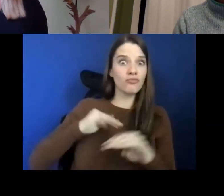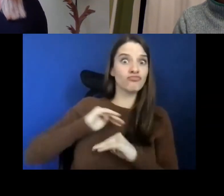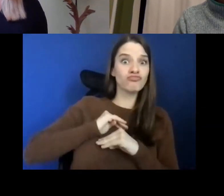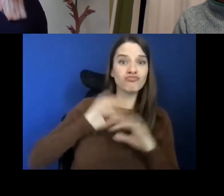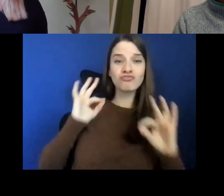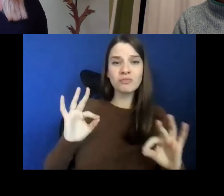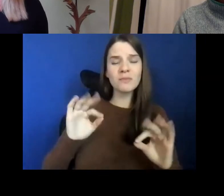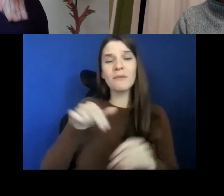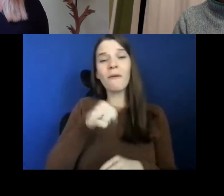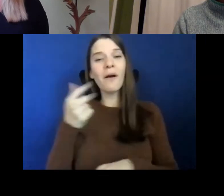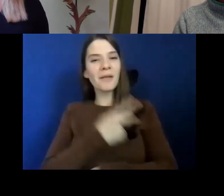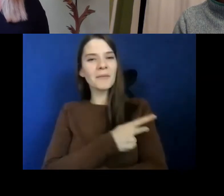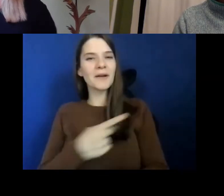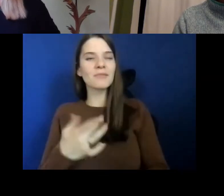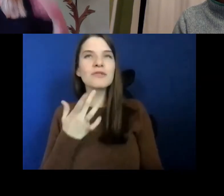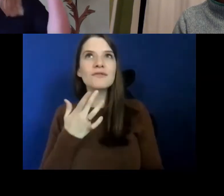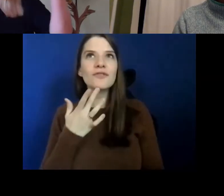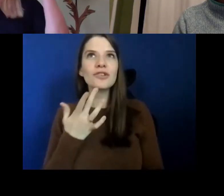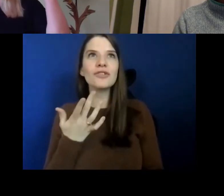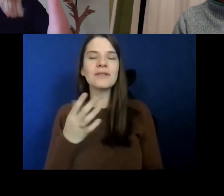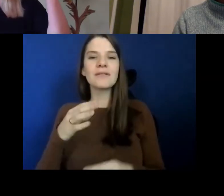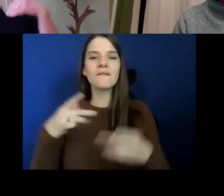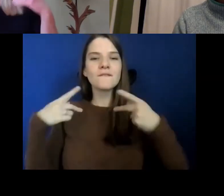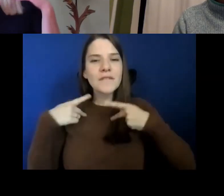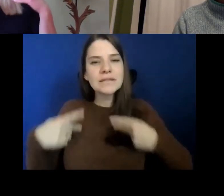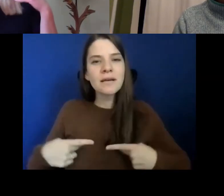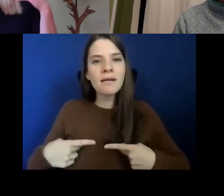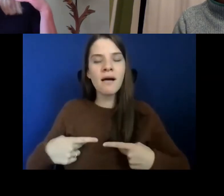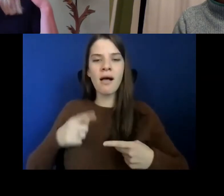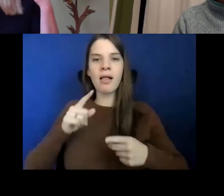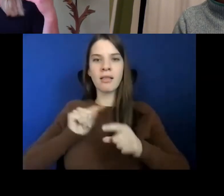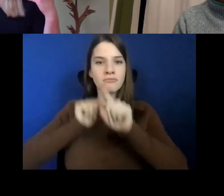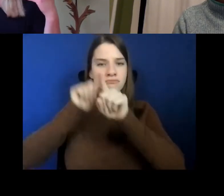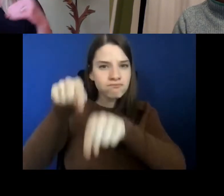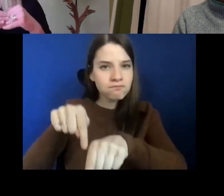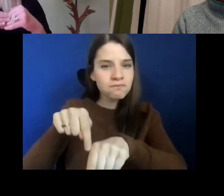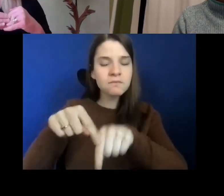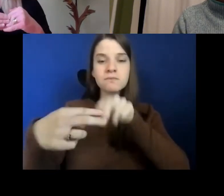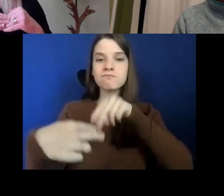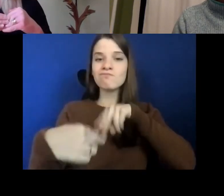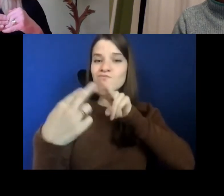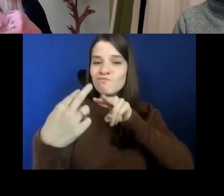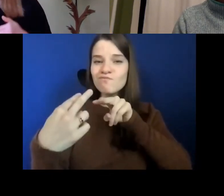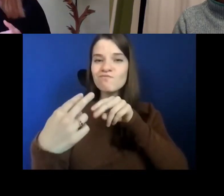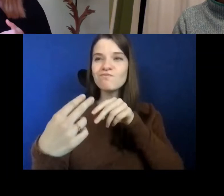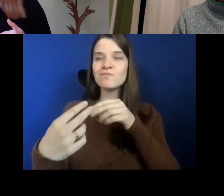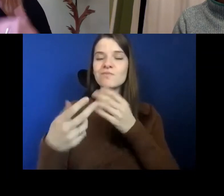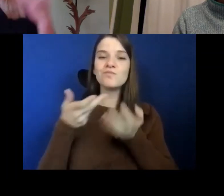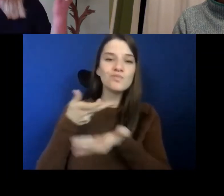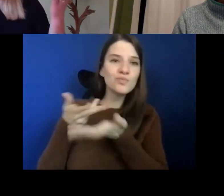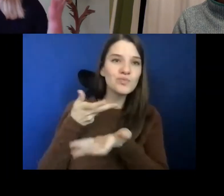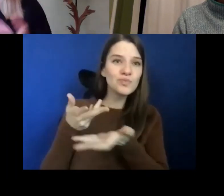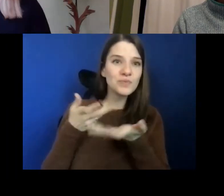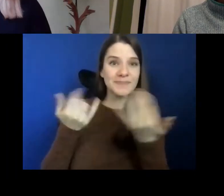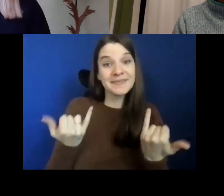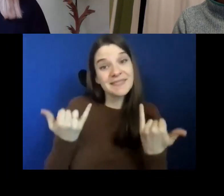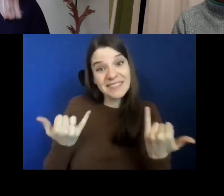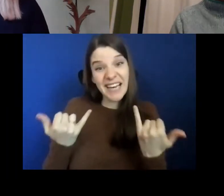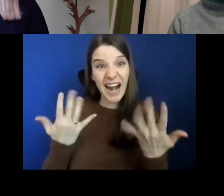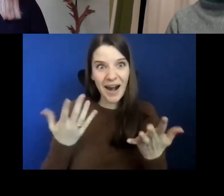they really need that physical engagement. They need that eye contact, because now that's what it